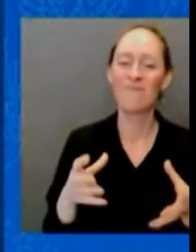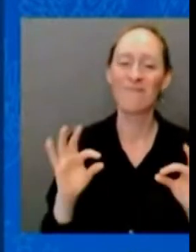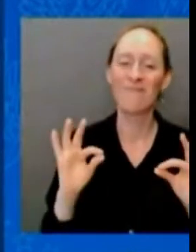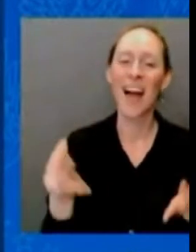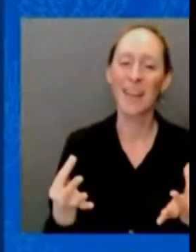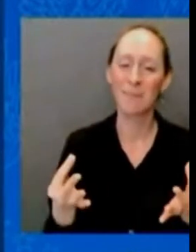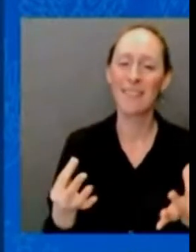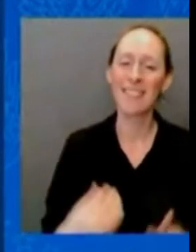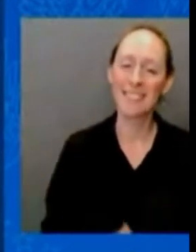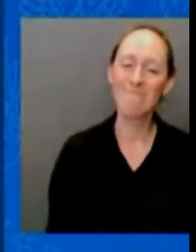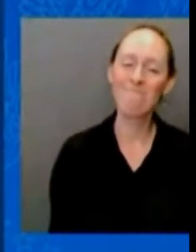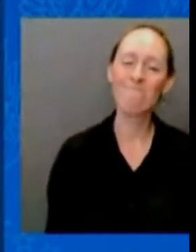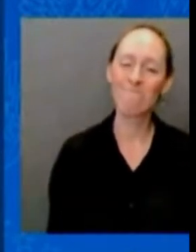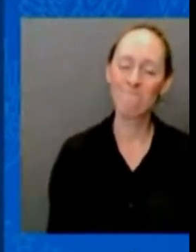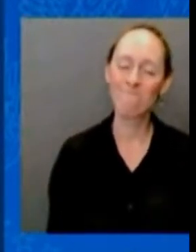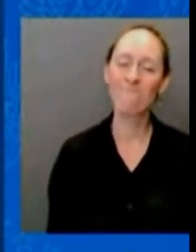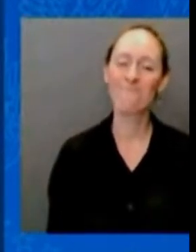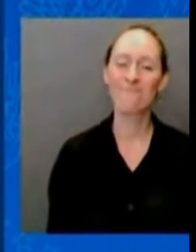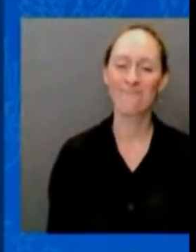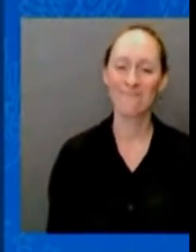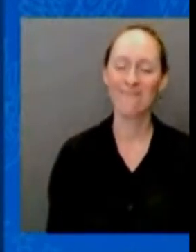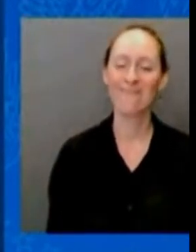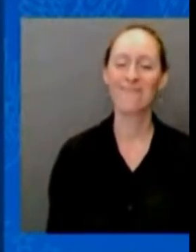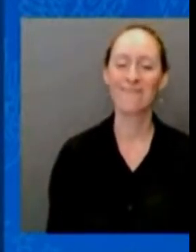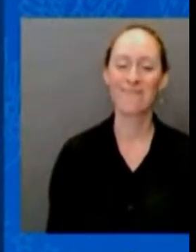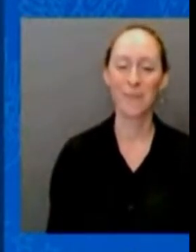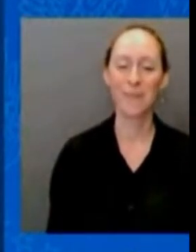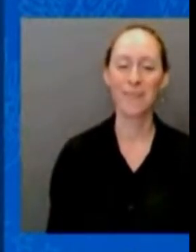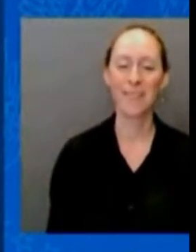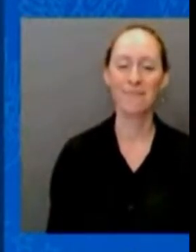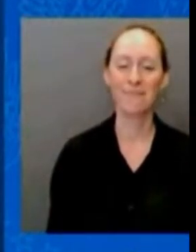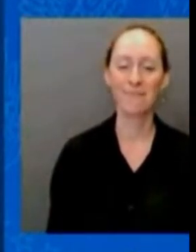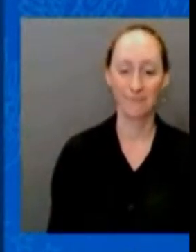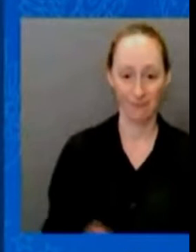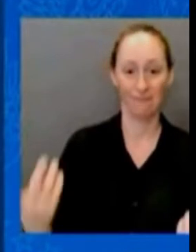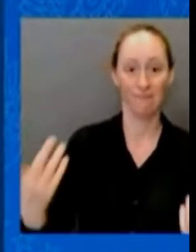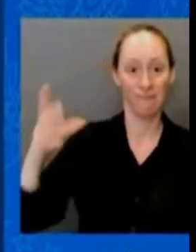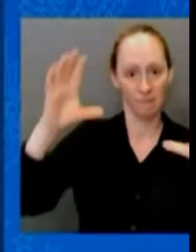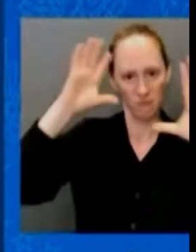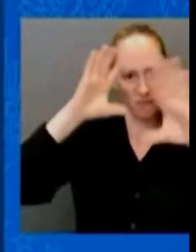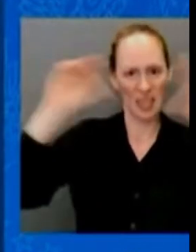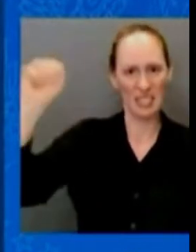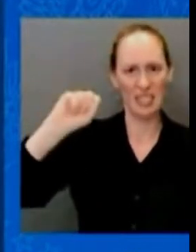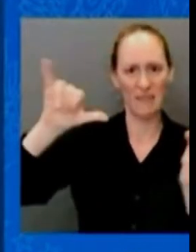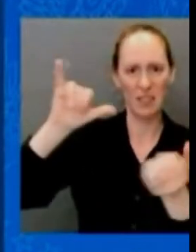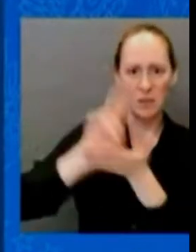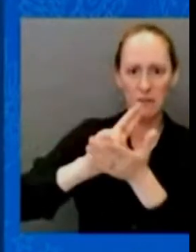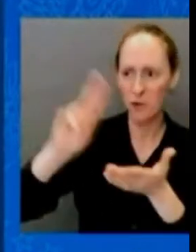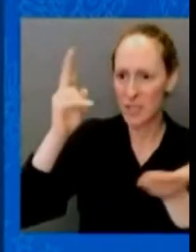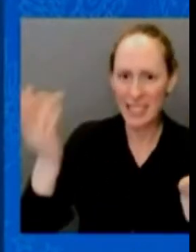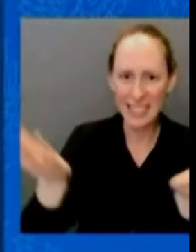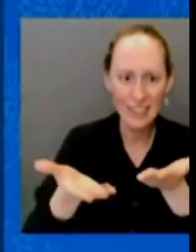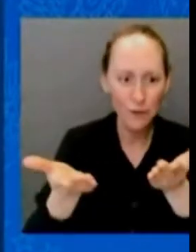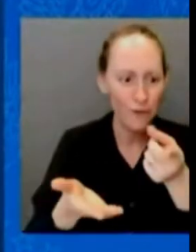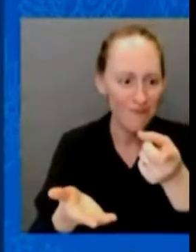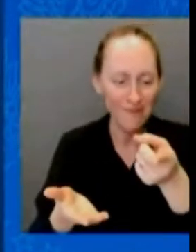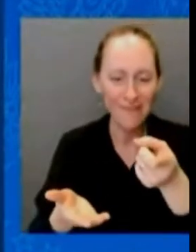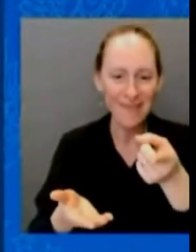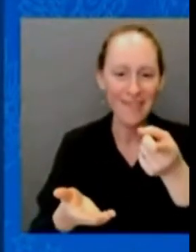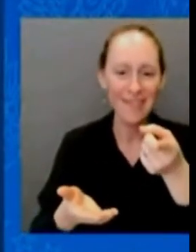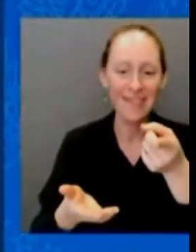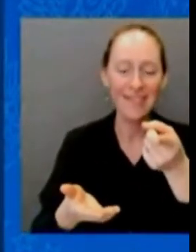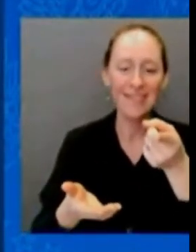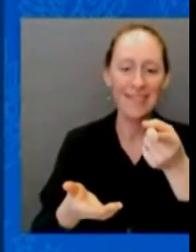And the president of Syracuse University and the dean of the law school, who probably I wouldn't get in these days, although I went there on a scholarship.